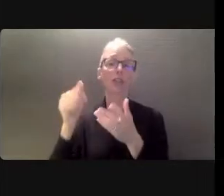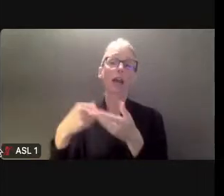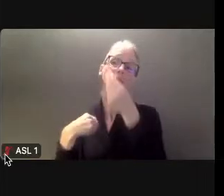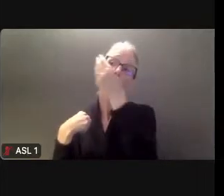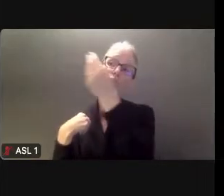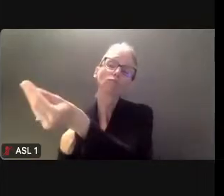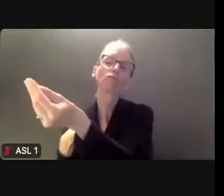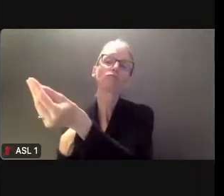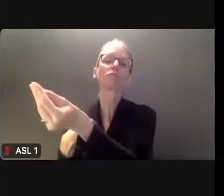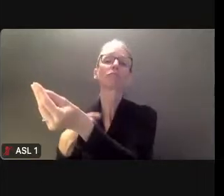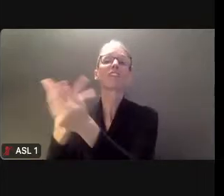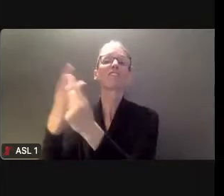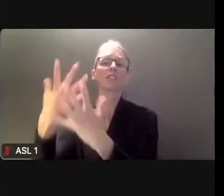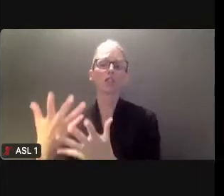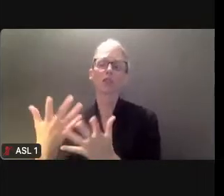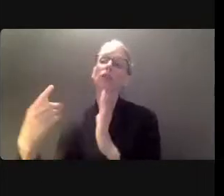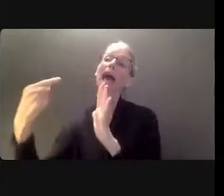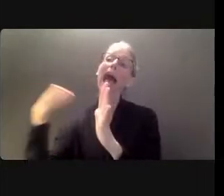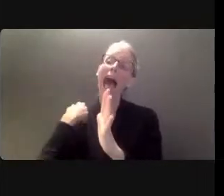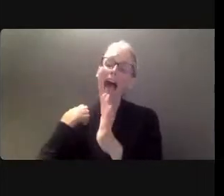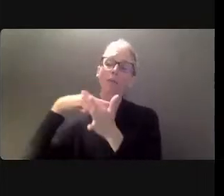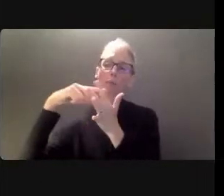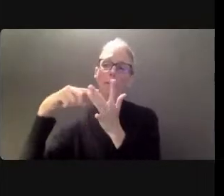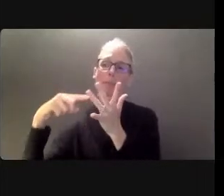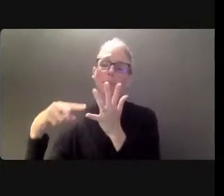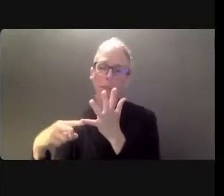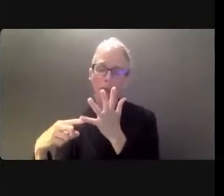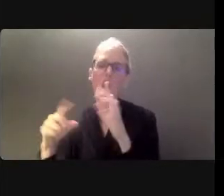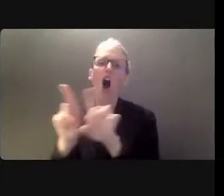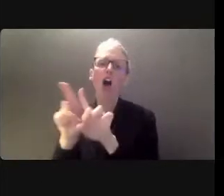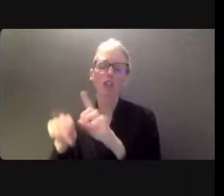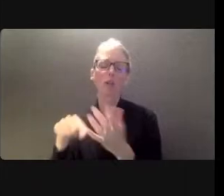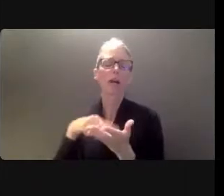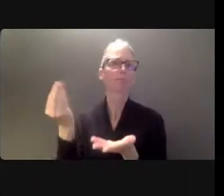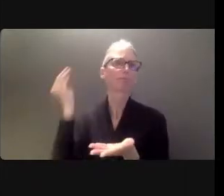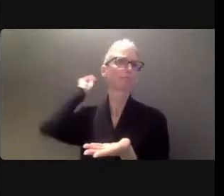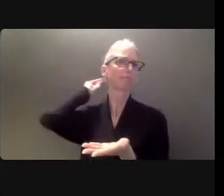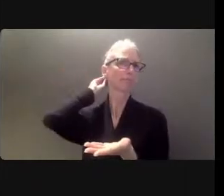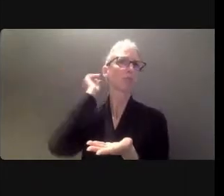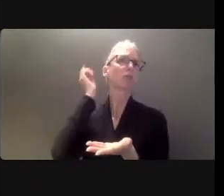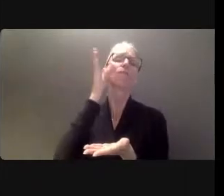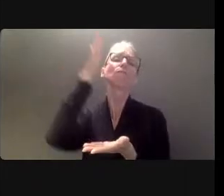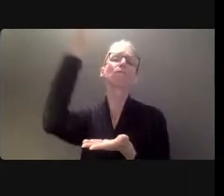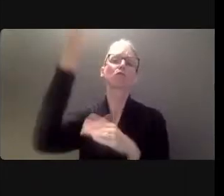that they have to offer, and also plan improvements for their parks in the future.